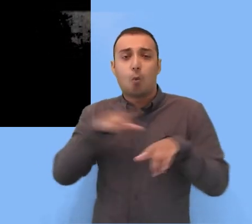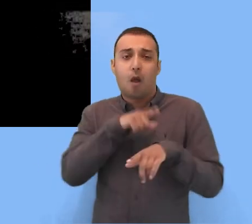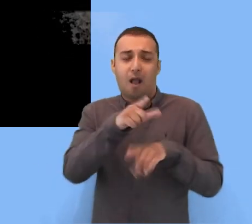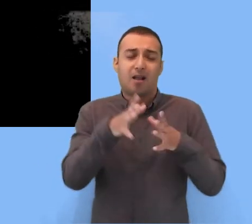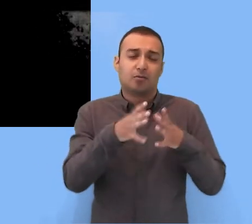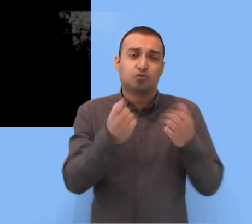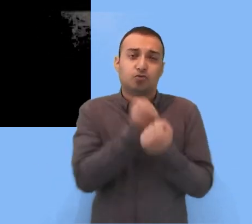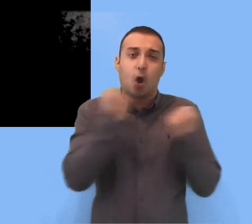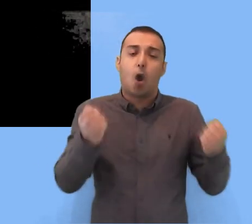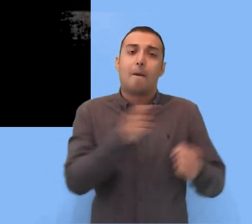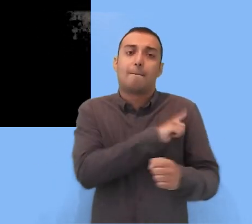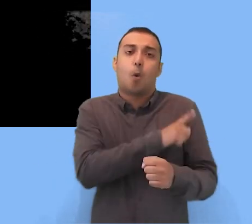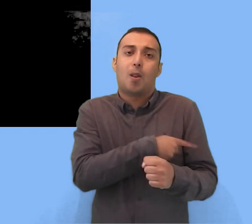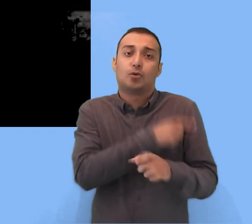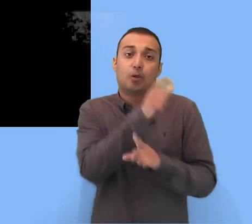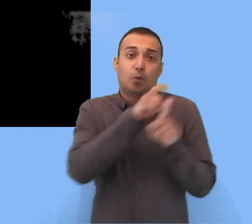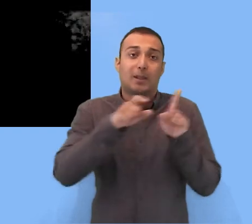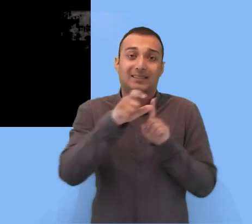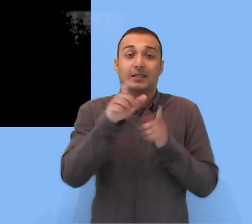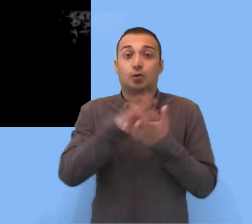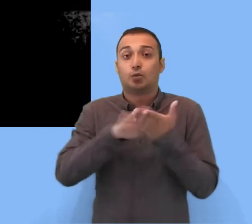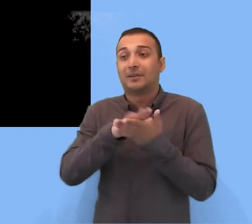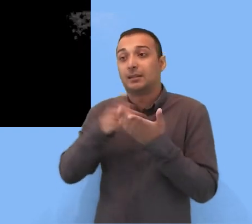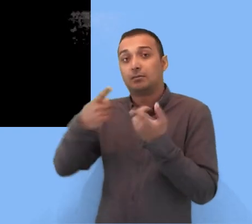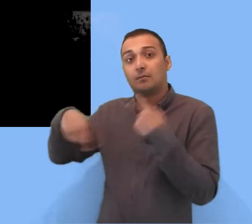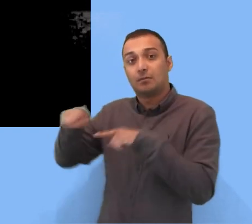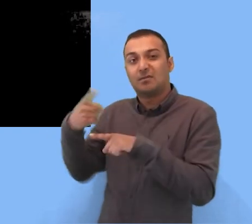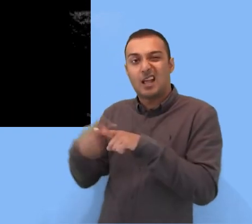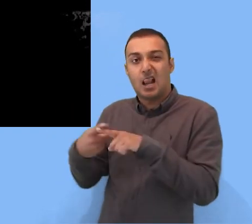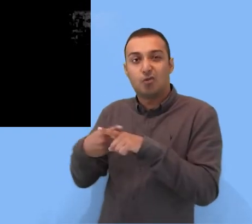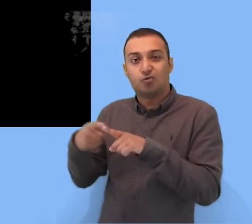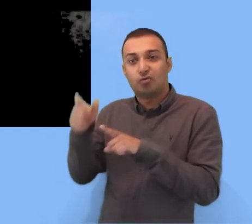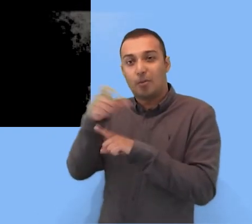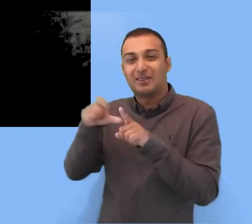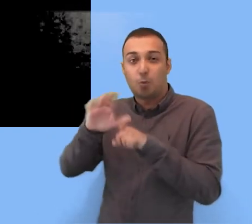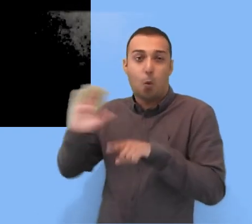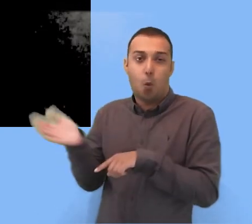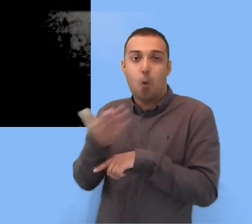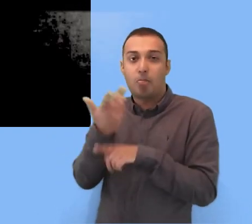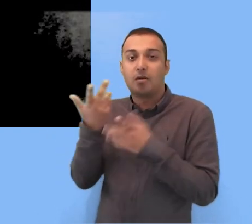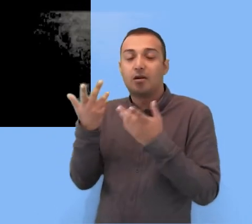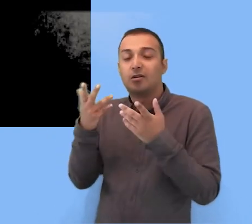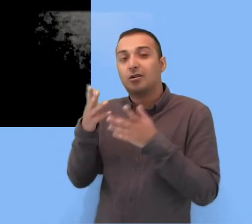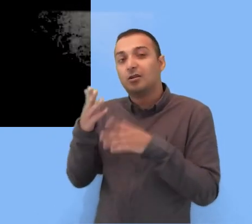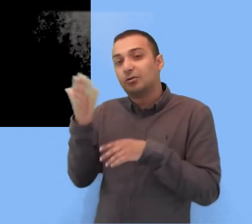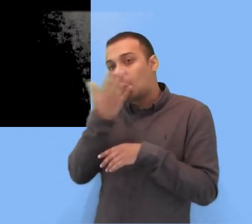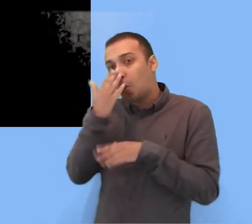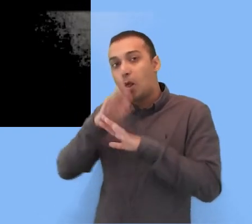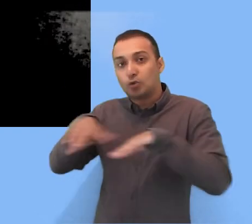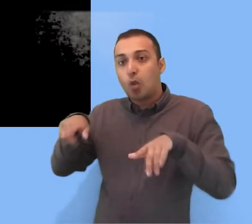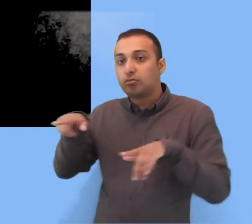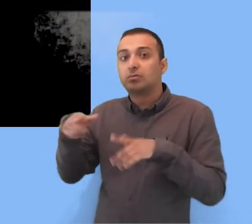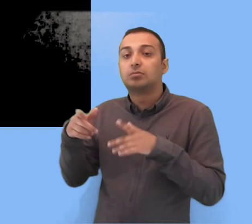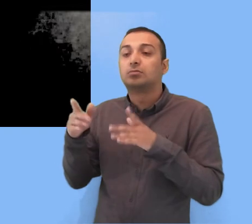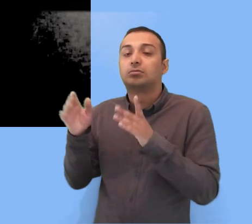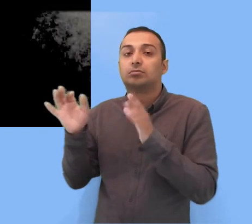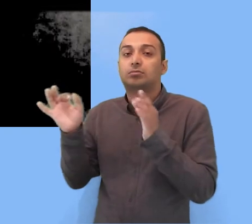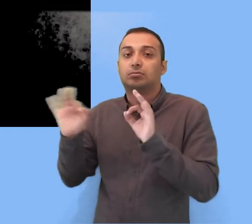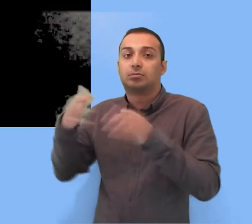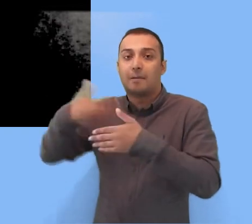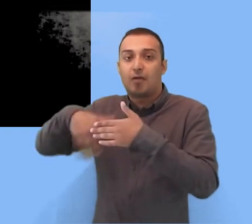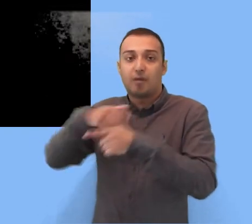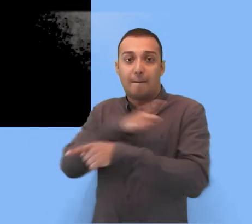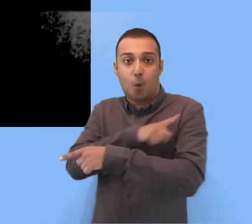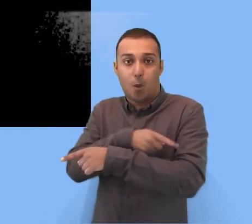community, and they got all the English community, basically all of the children in the school, but many of whom, you know, had no Polish links, to start